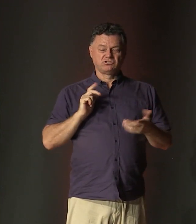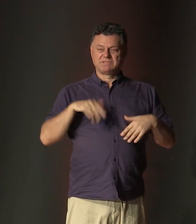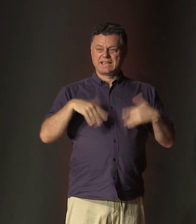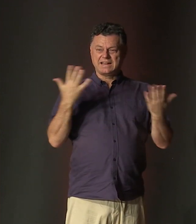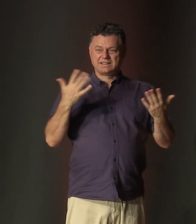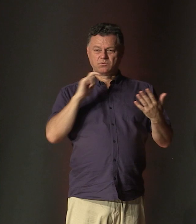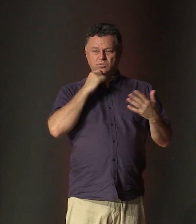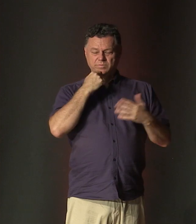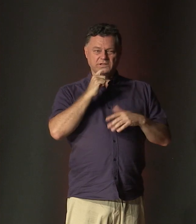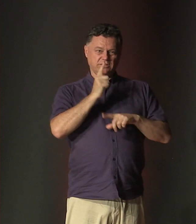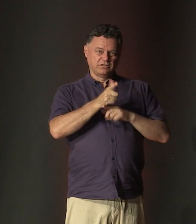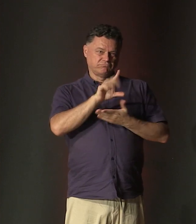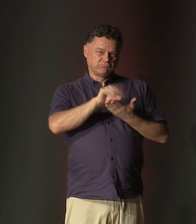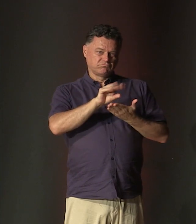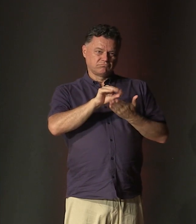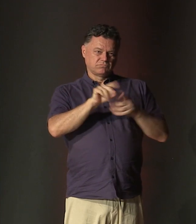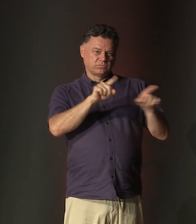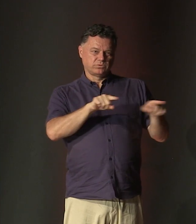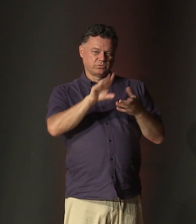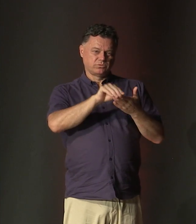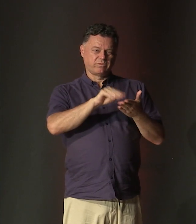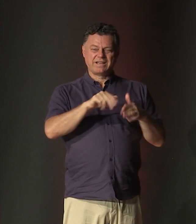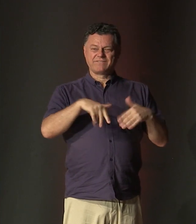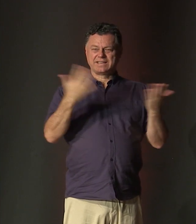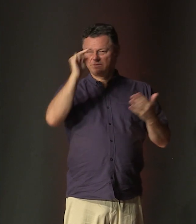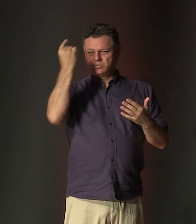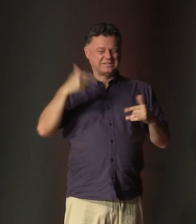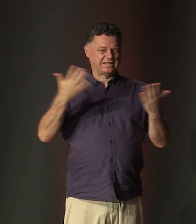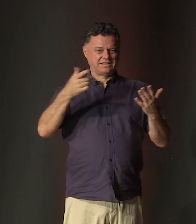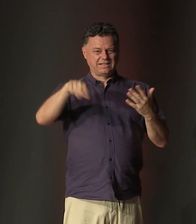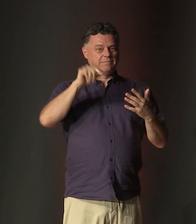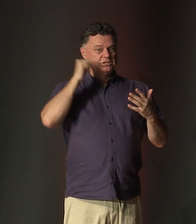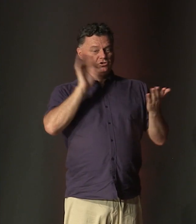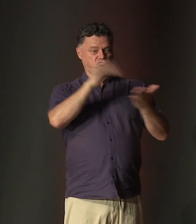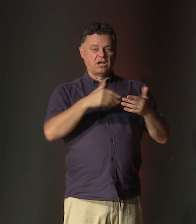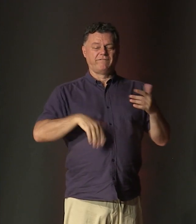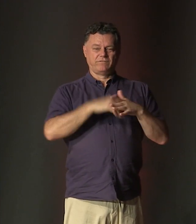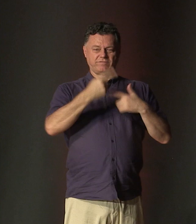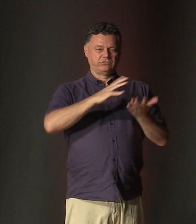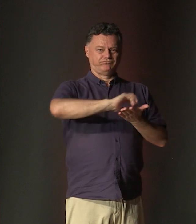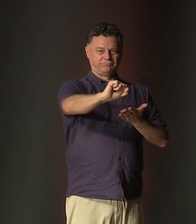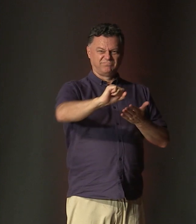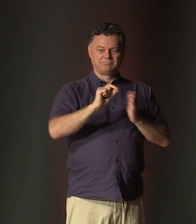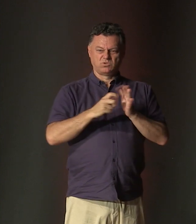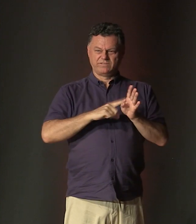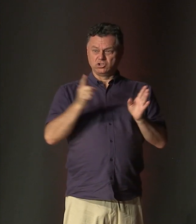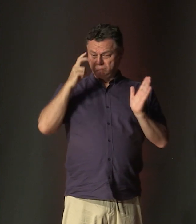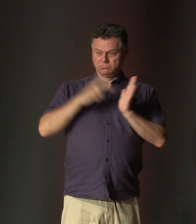reasonable purpose a company wants. Because you see, that's how privacy operates in reality.